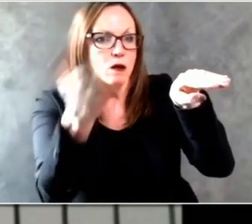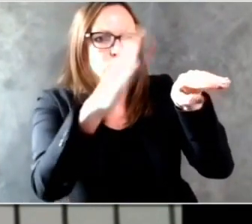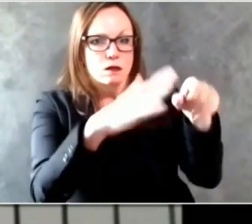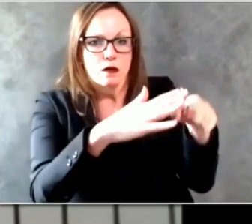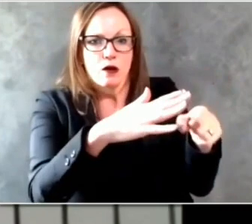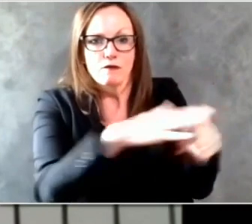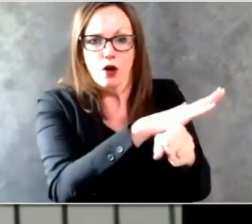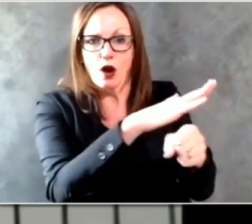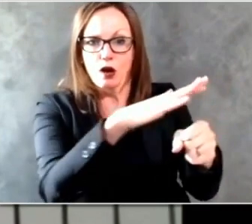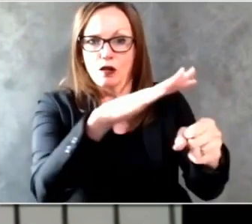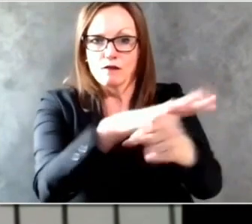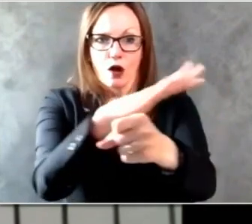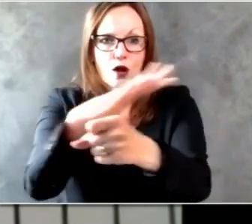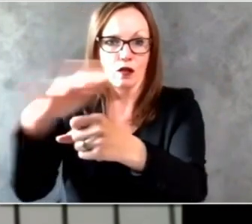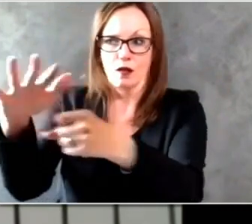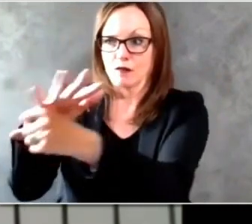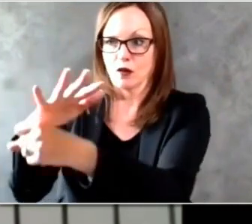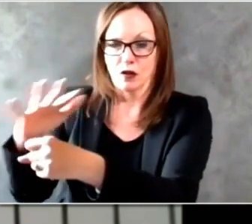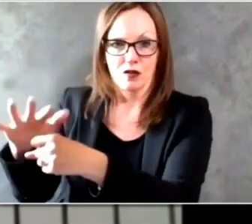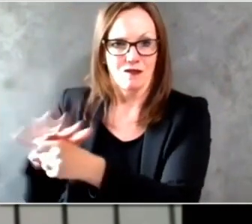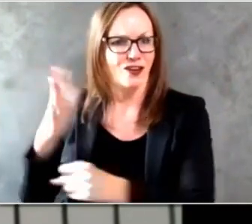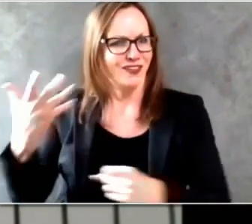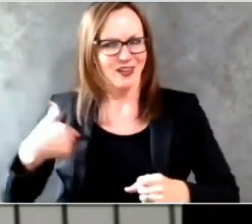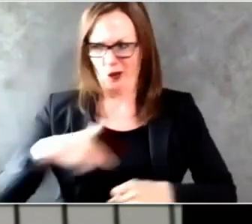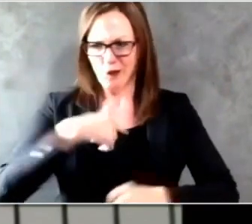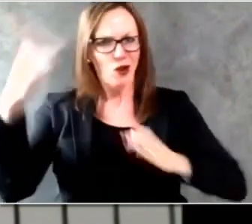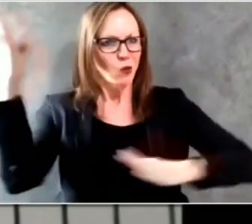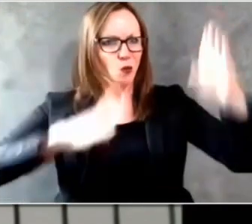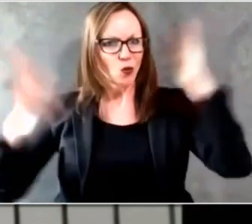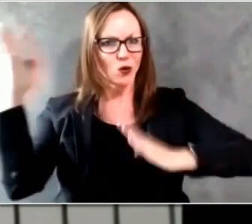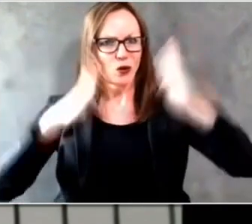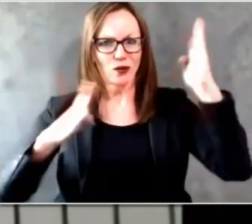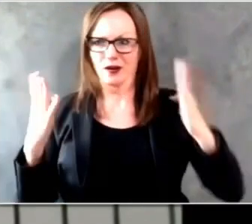actually treat people or care for people